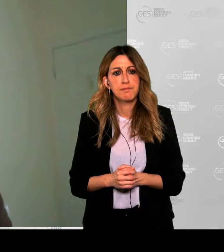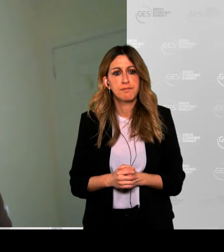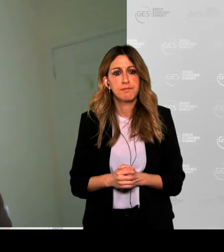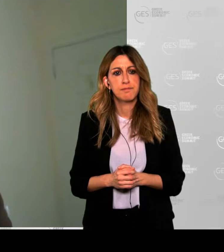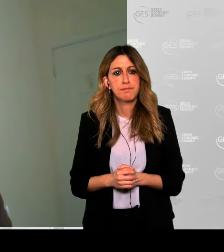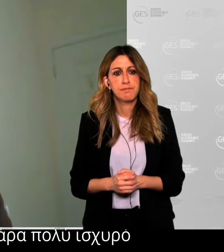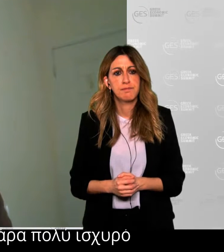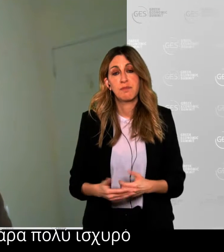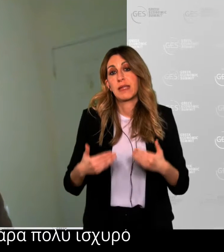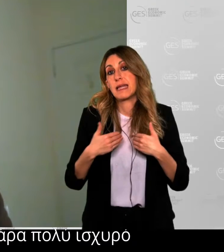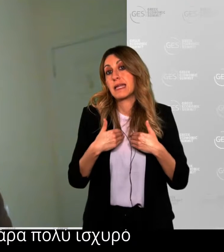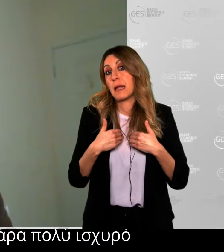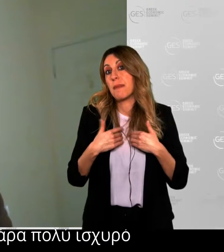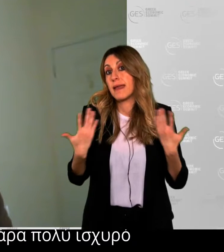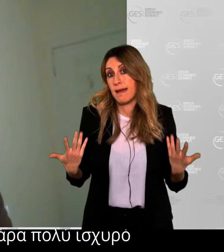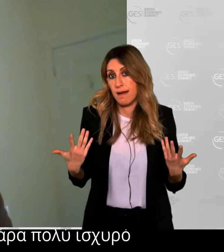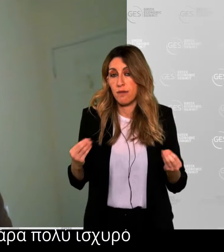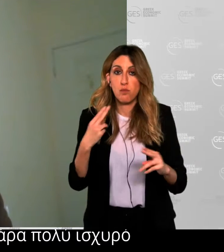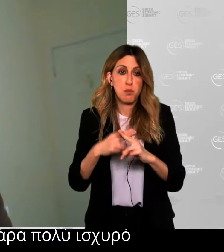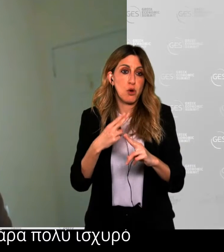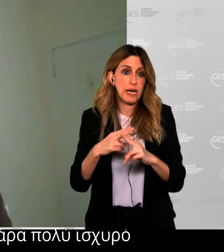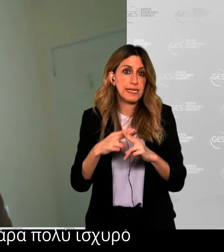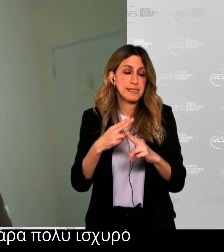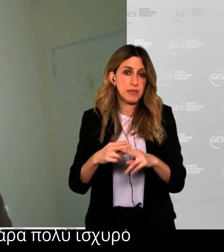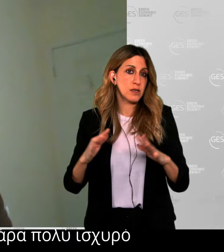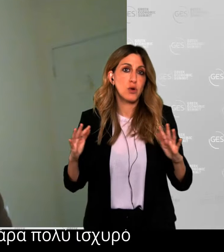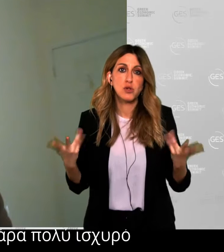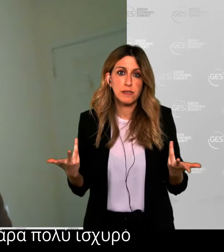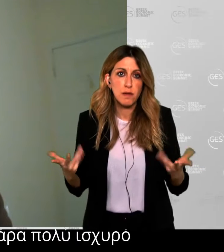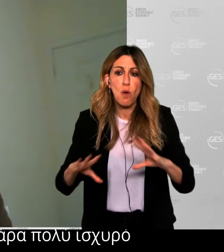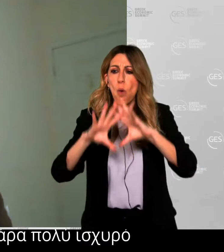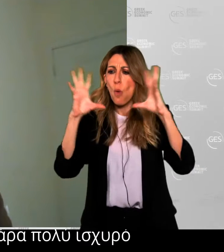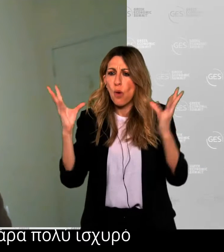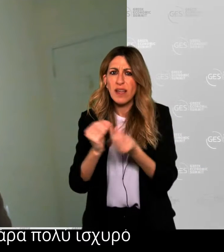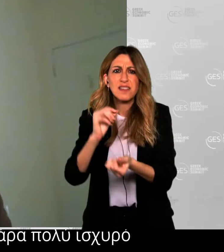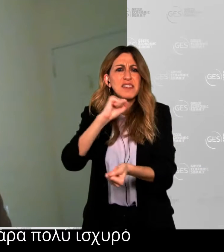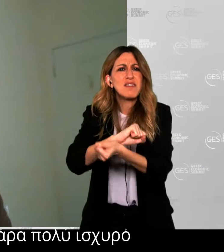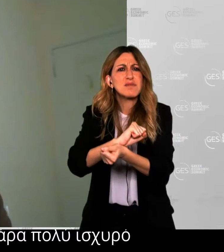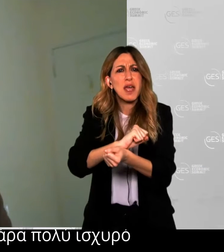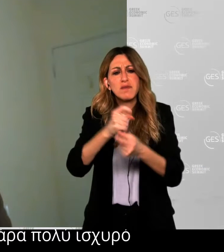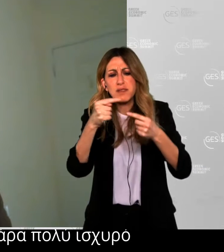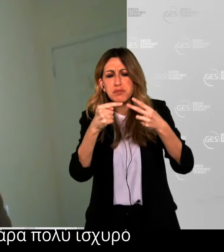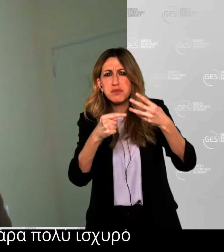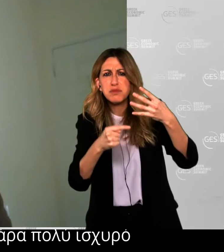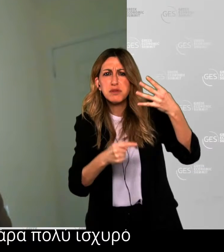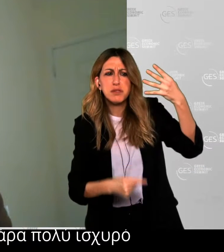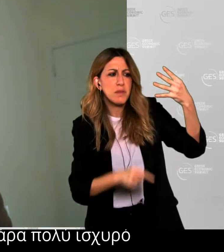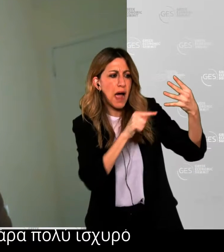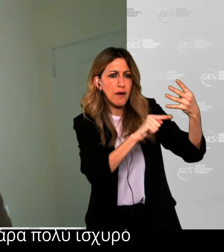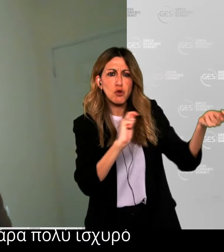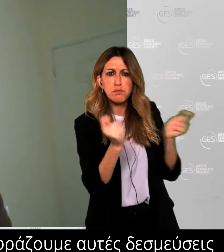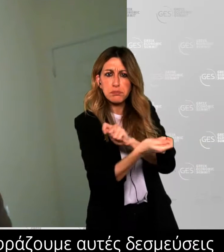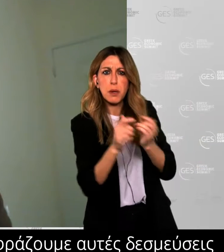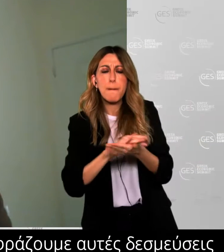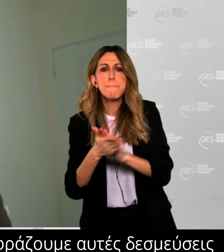do we help take that commitment text to a consistent level of implementation across our different banking members? And